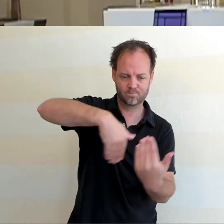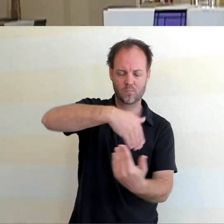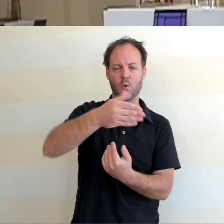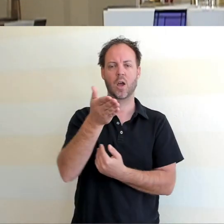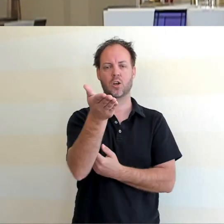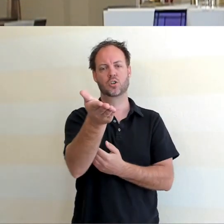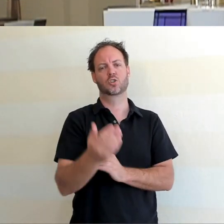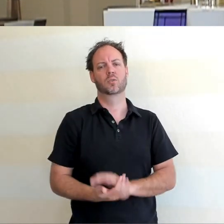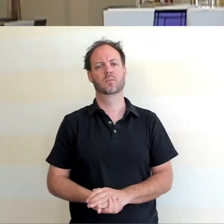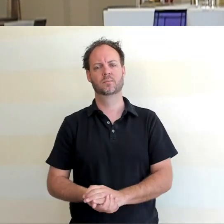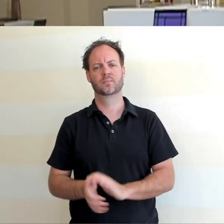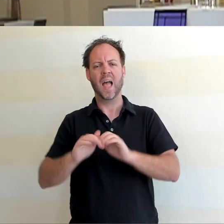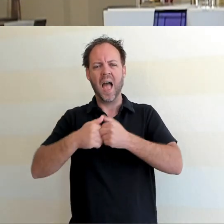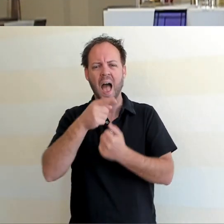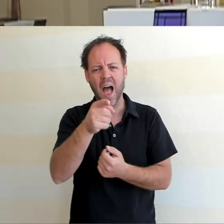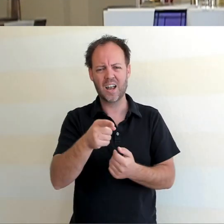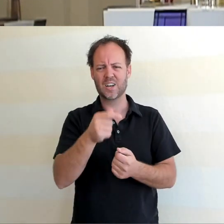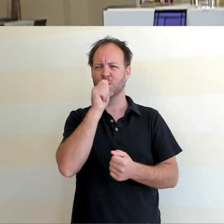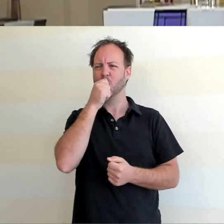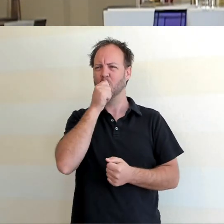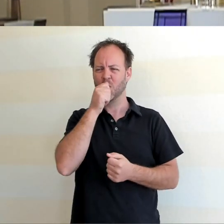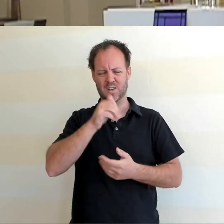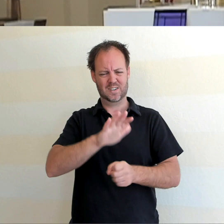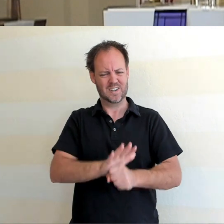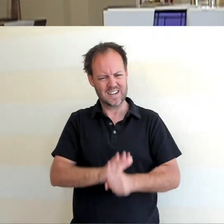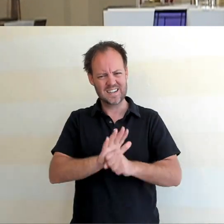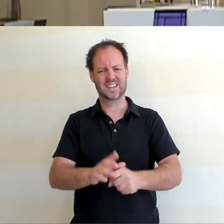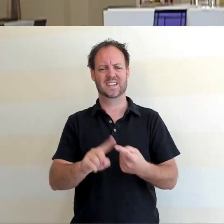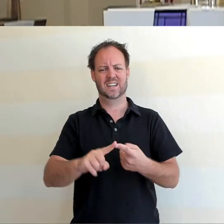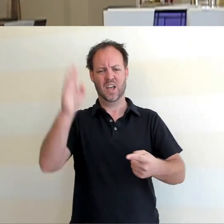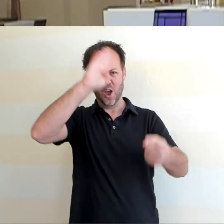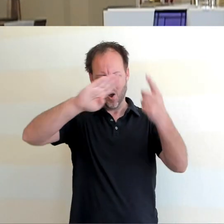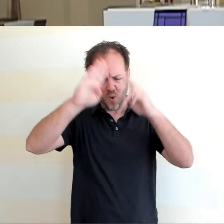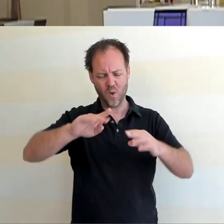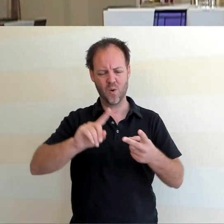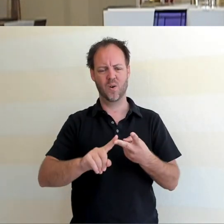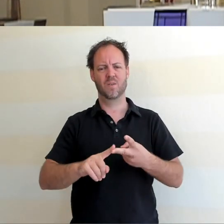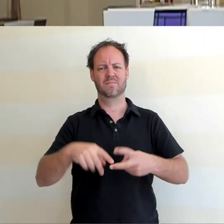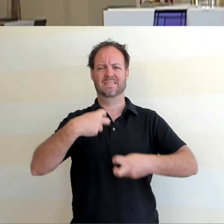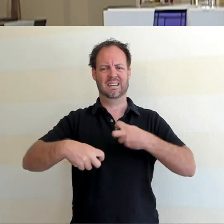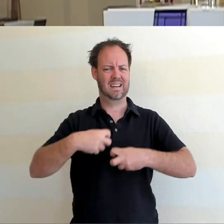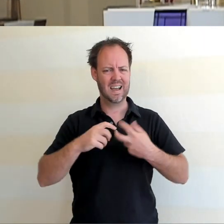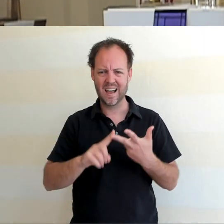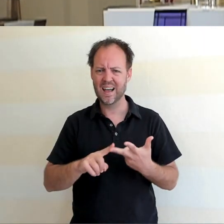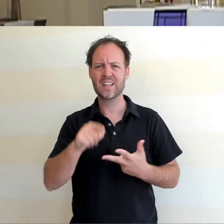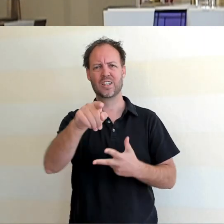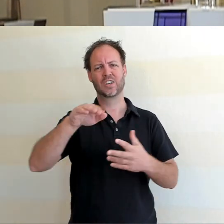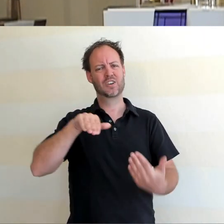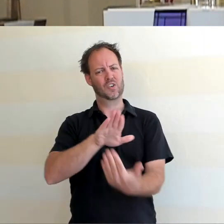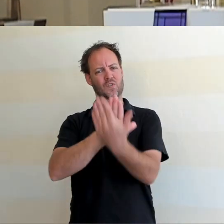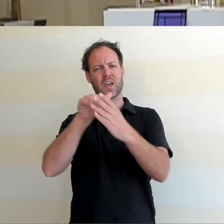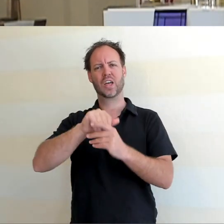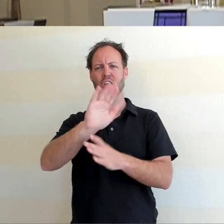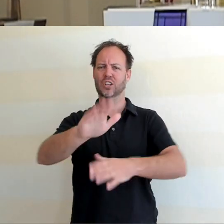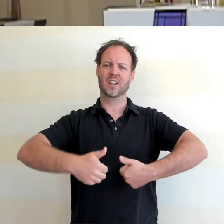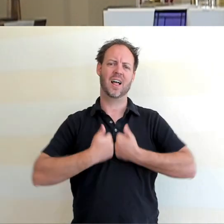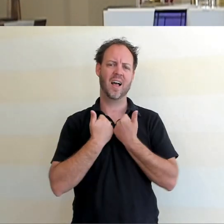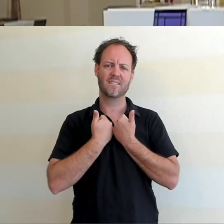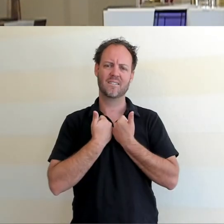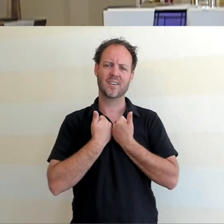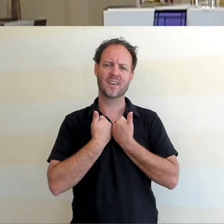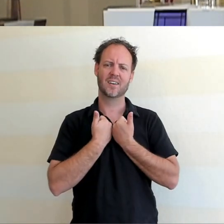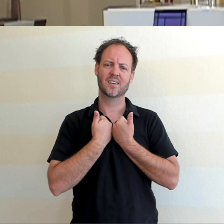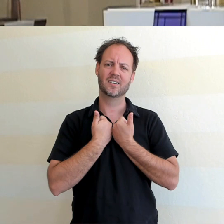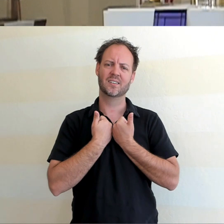How do you deal with stress and worries and the problems that you face in your